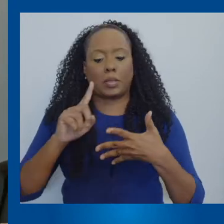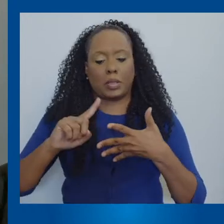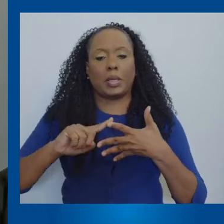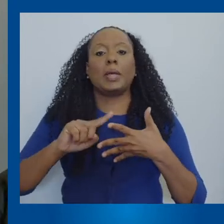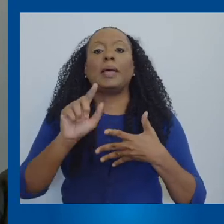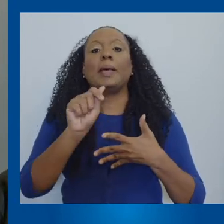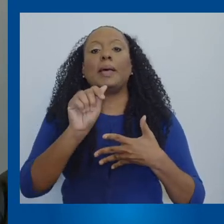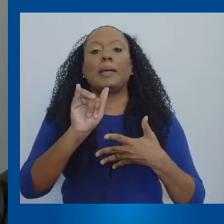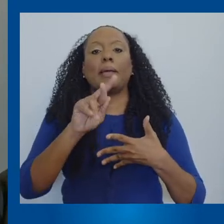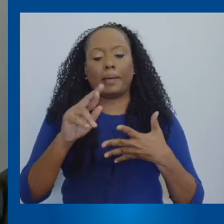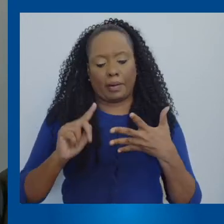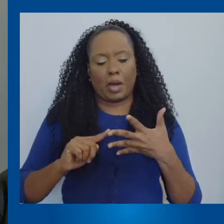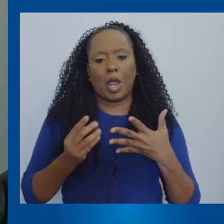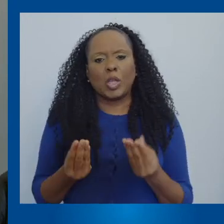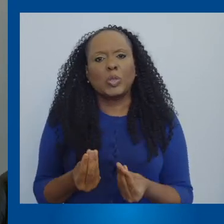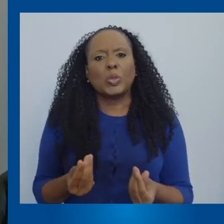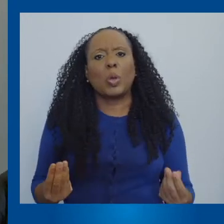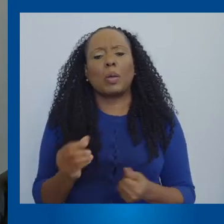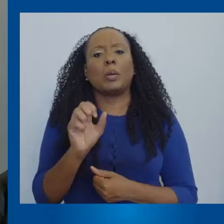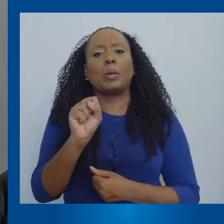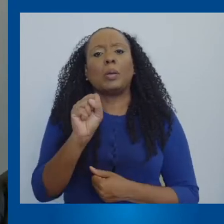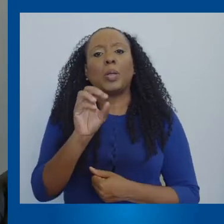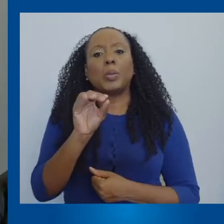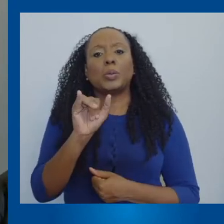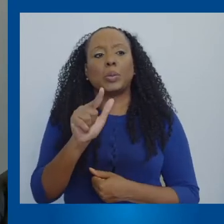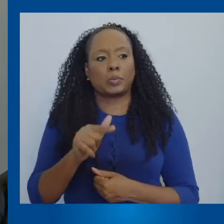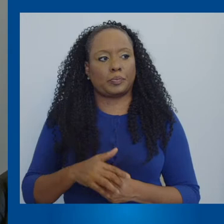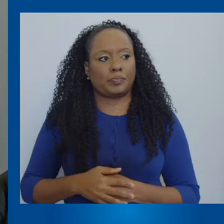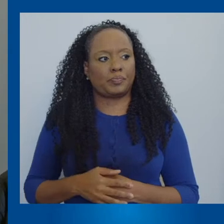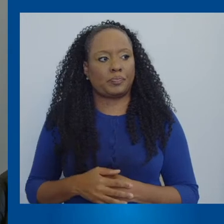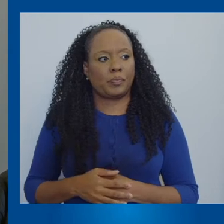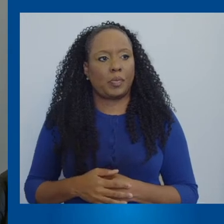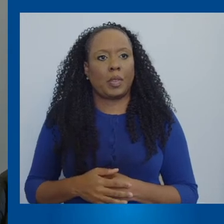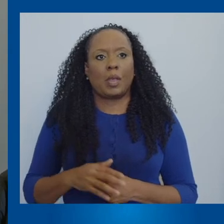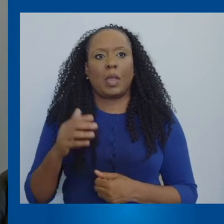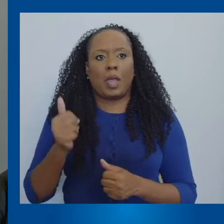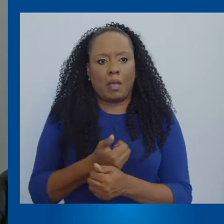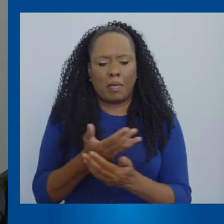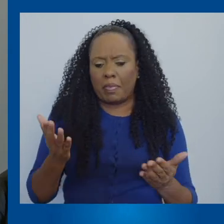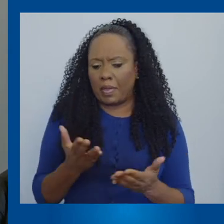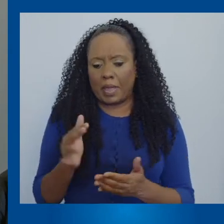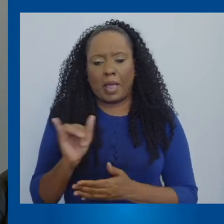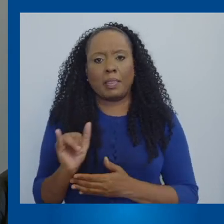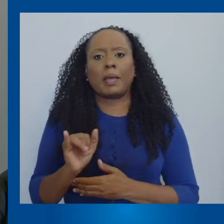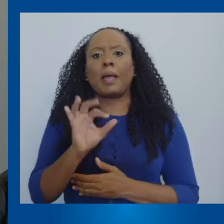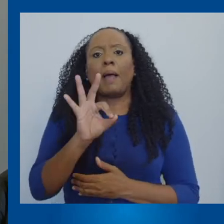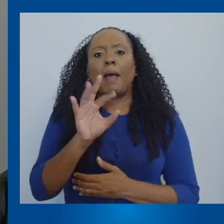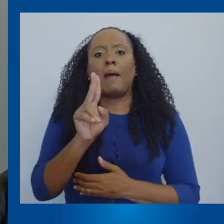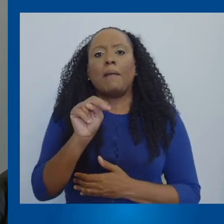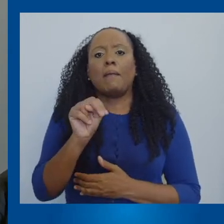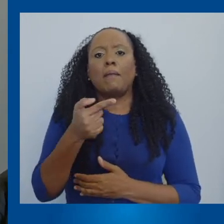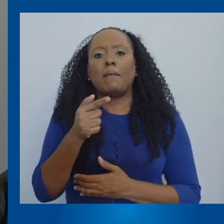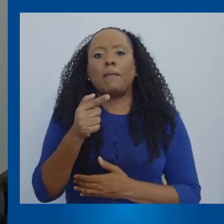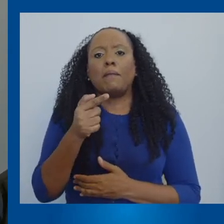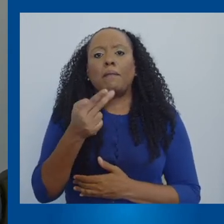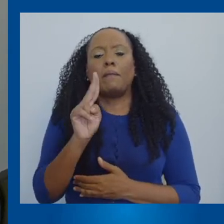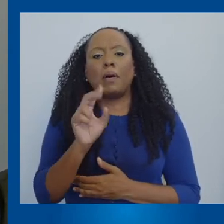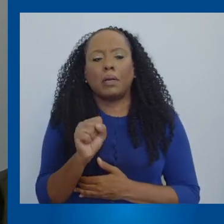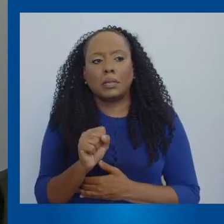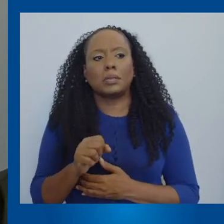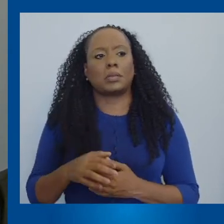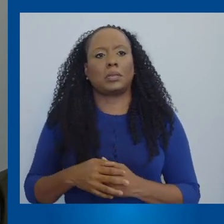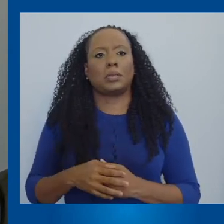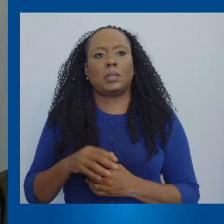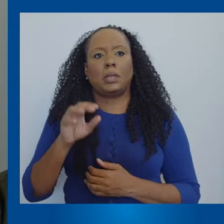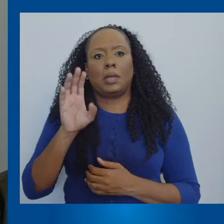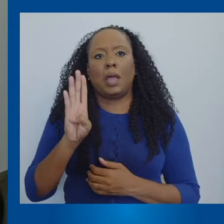affect local communities, but the bacteria, the viruses, the parasites, and the fungi that are resistant to antimicrobial treatments can